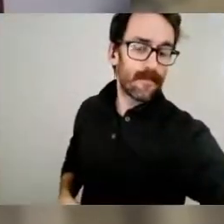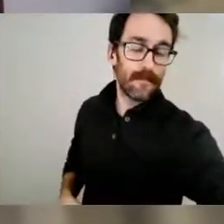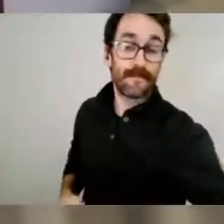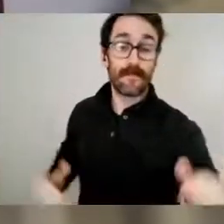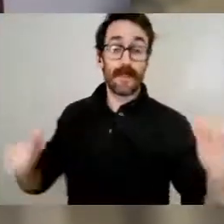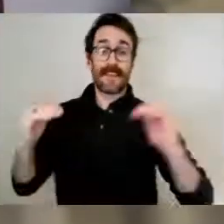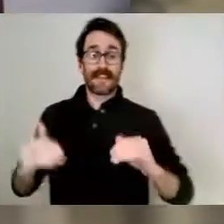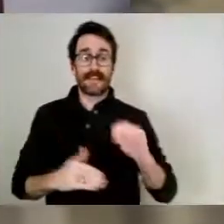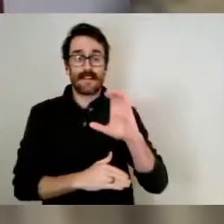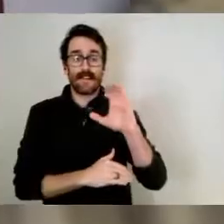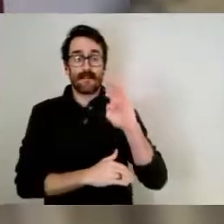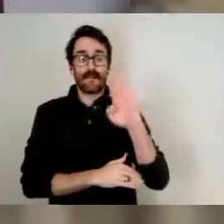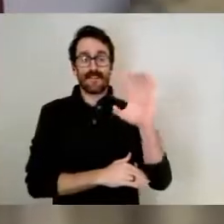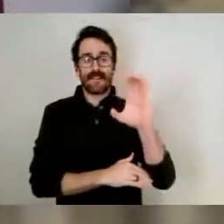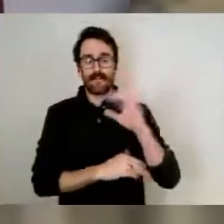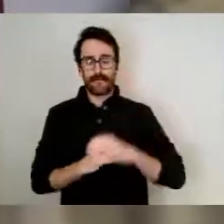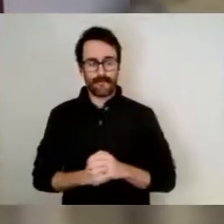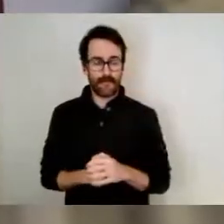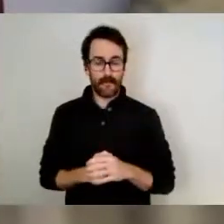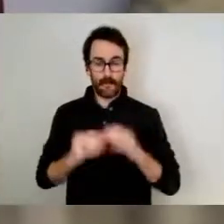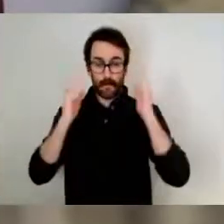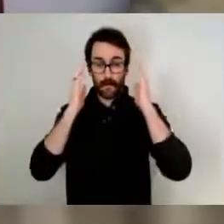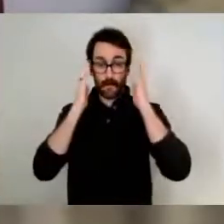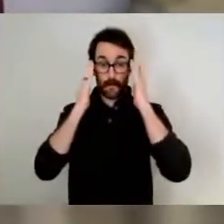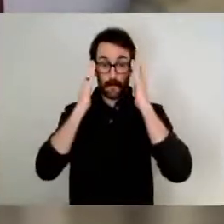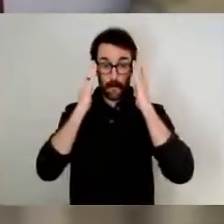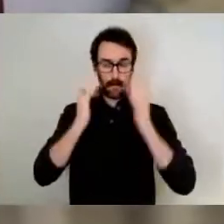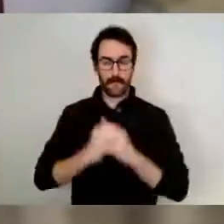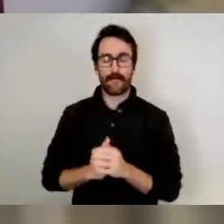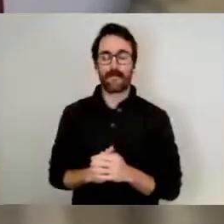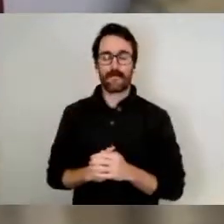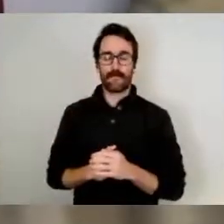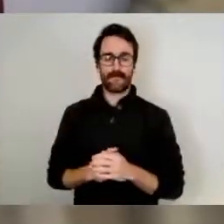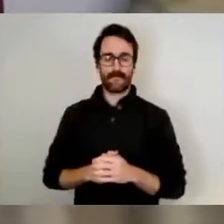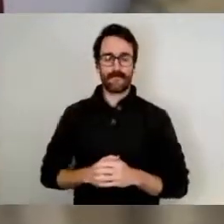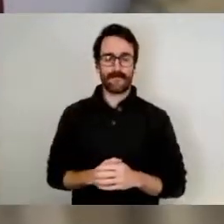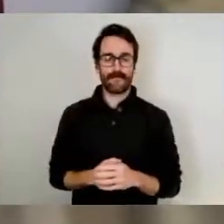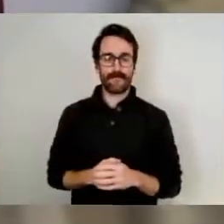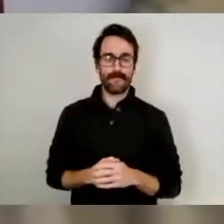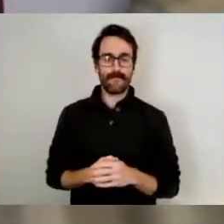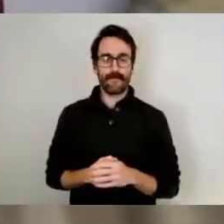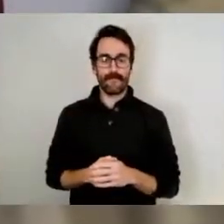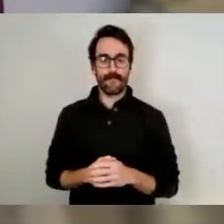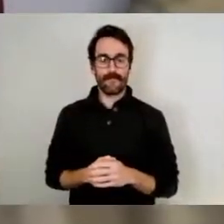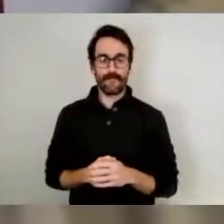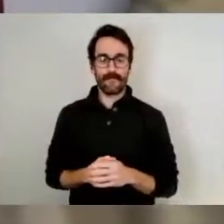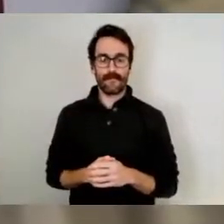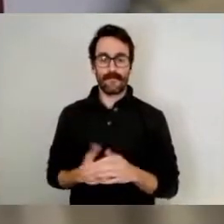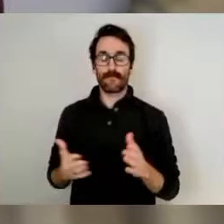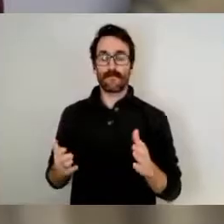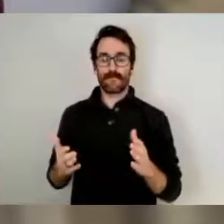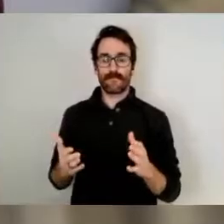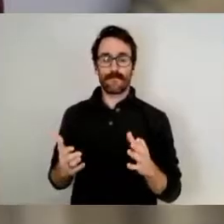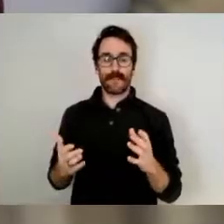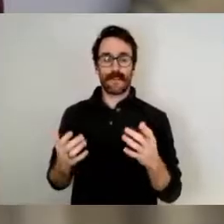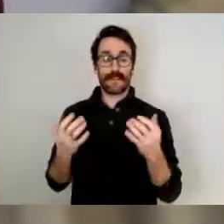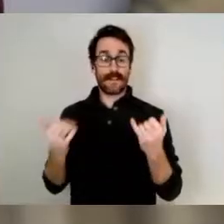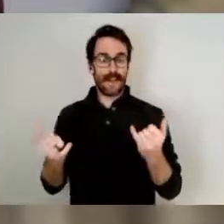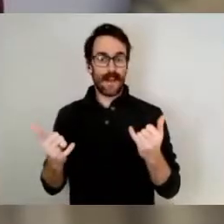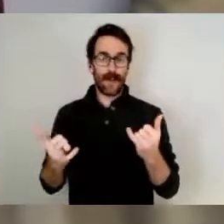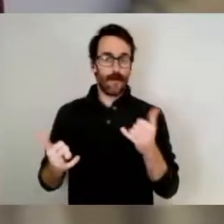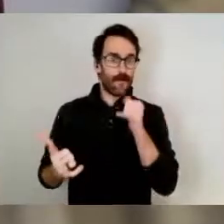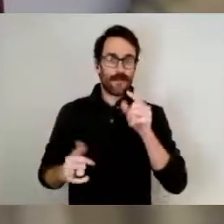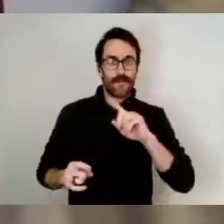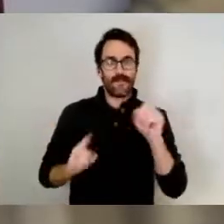this. We can't, as the investigation unfolds, we'll be able to better determine whether it's